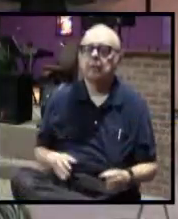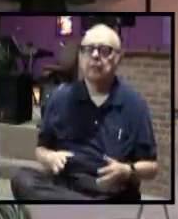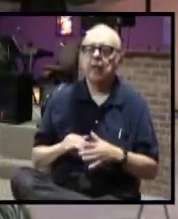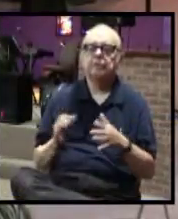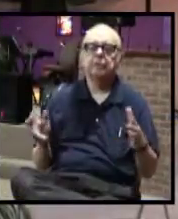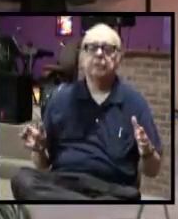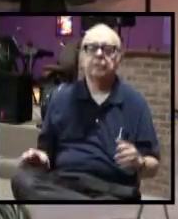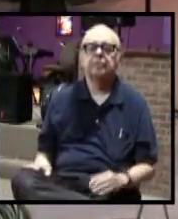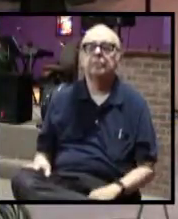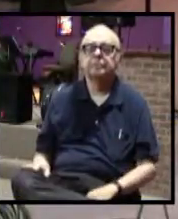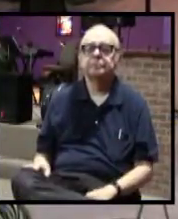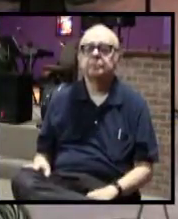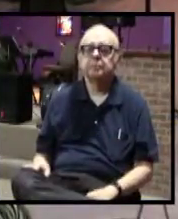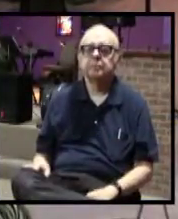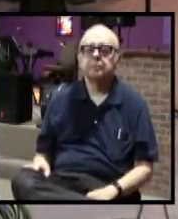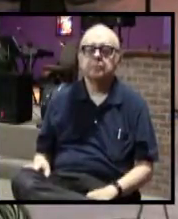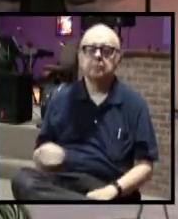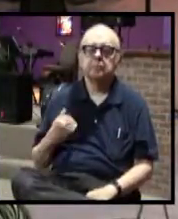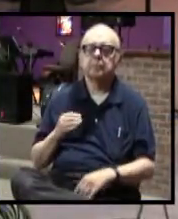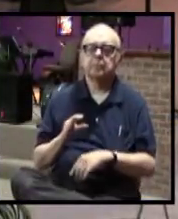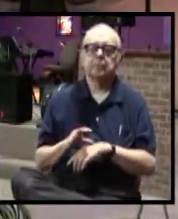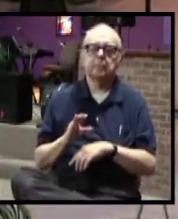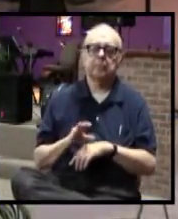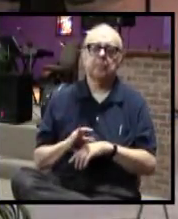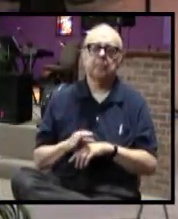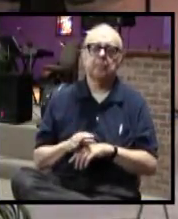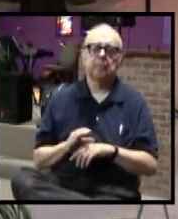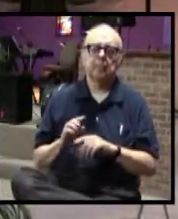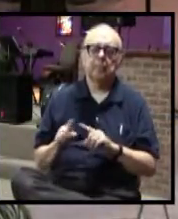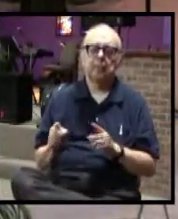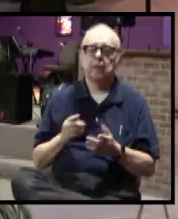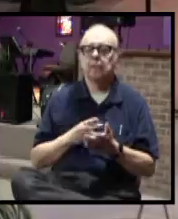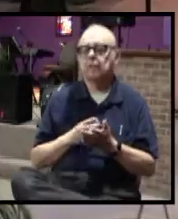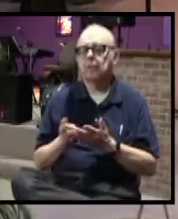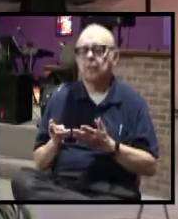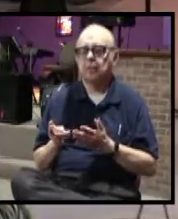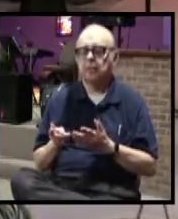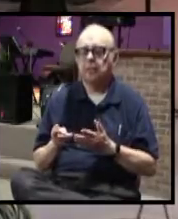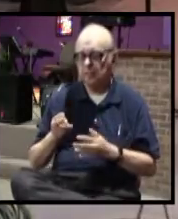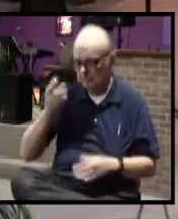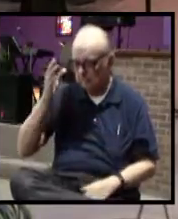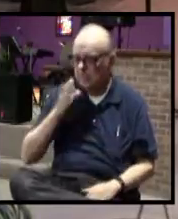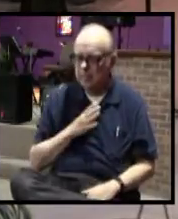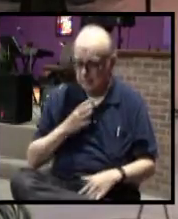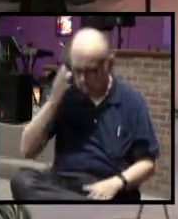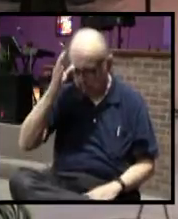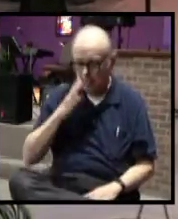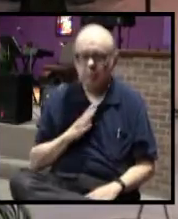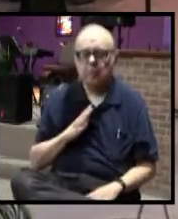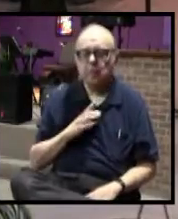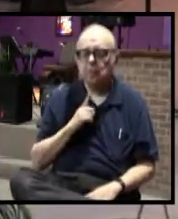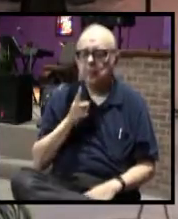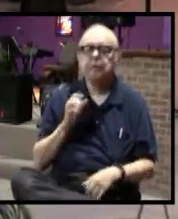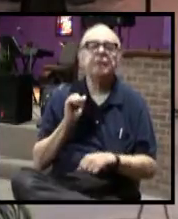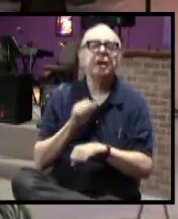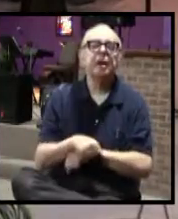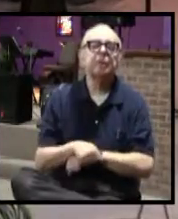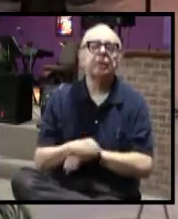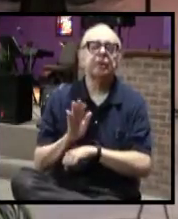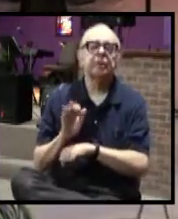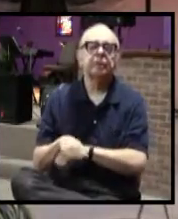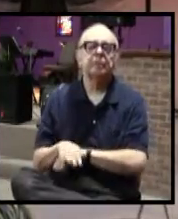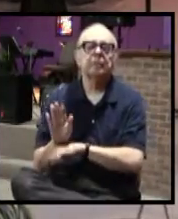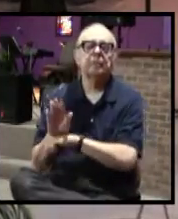He loved us that much. Our church can be different. It can be honest or ladies and gentlemen, we can be